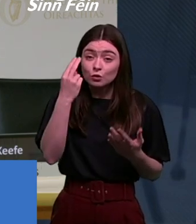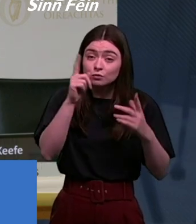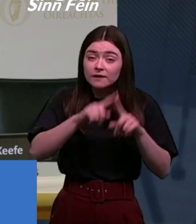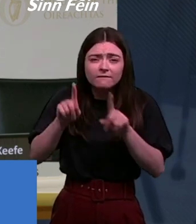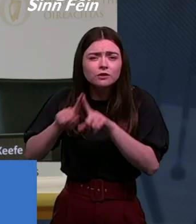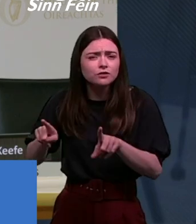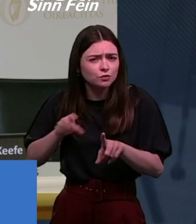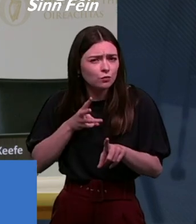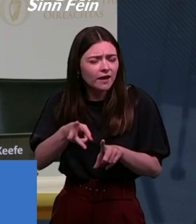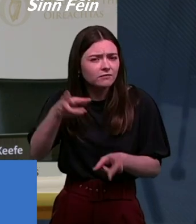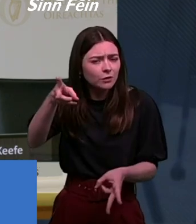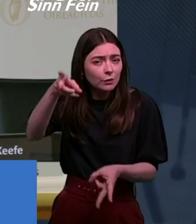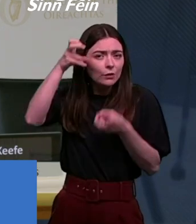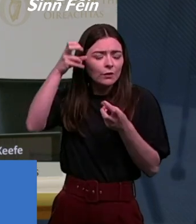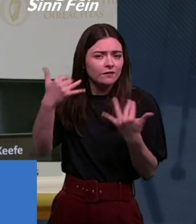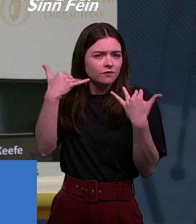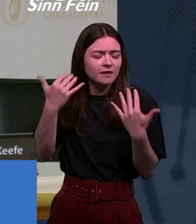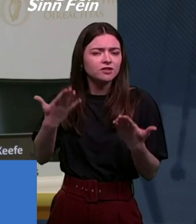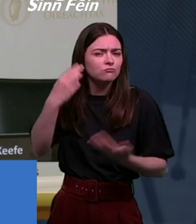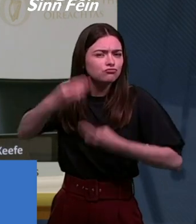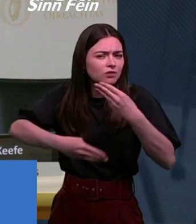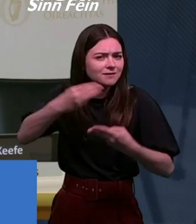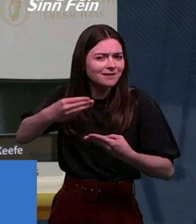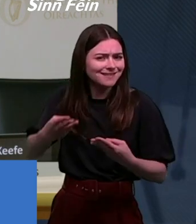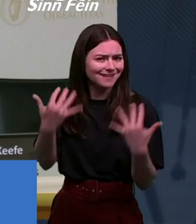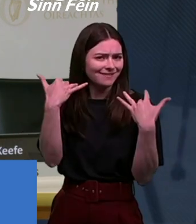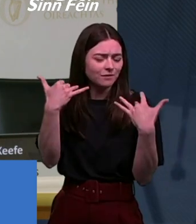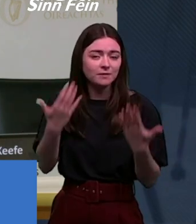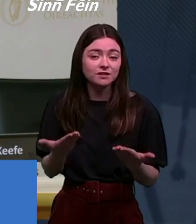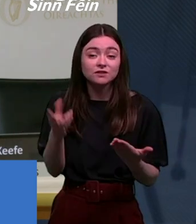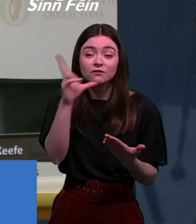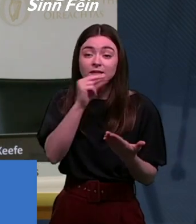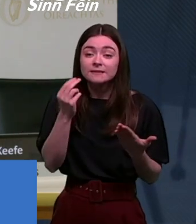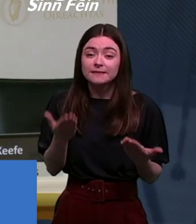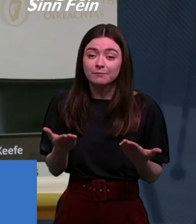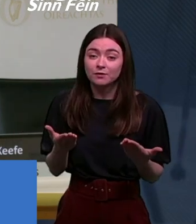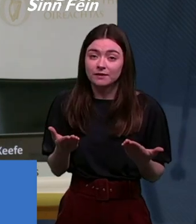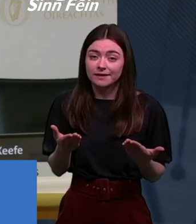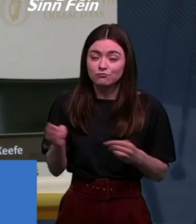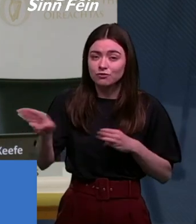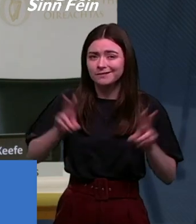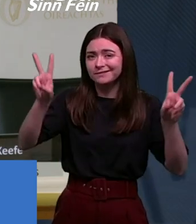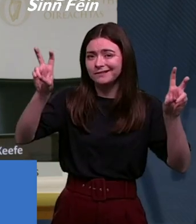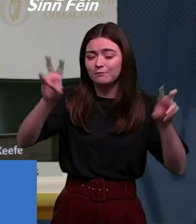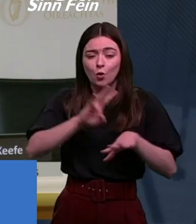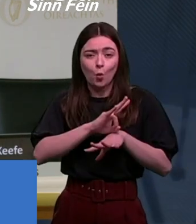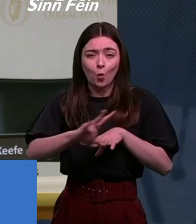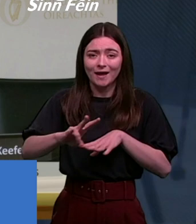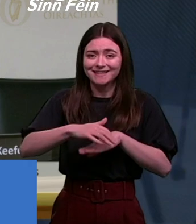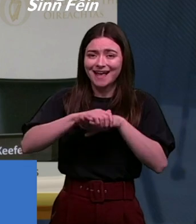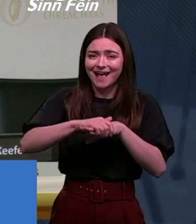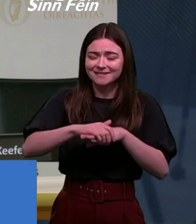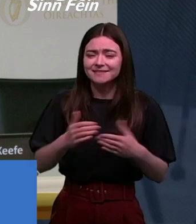information and processing information. So practices like, was it quiet hands? Is that what it is? Practices like